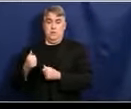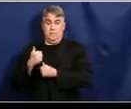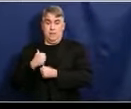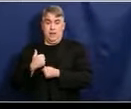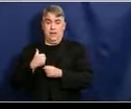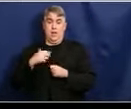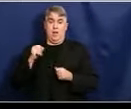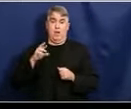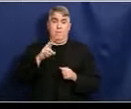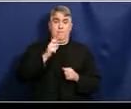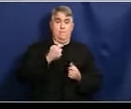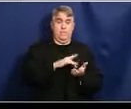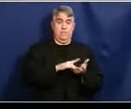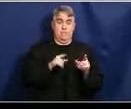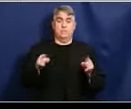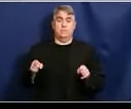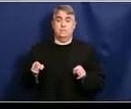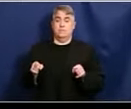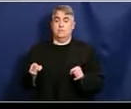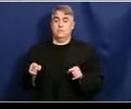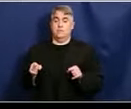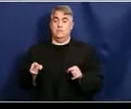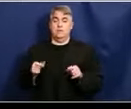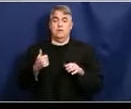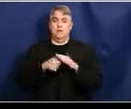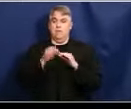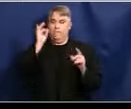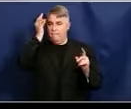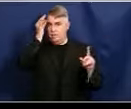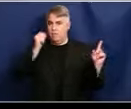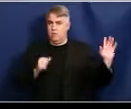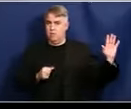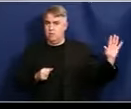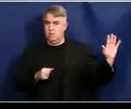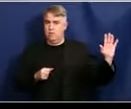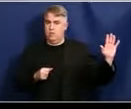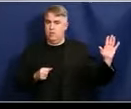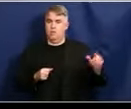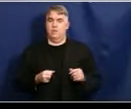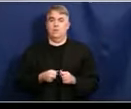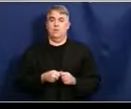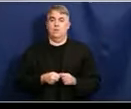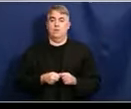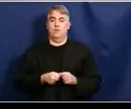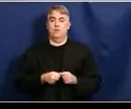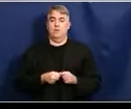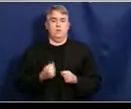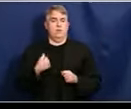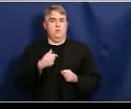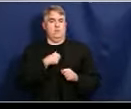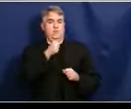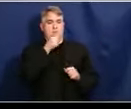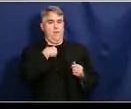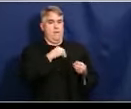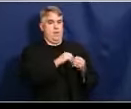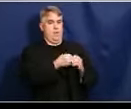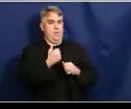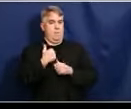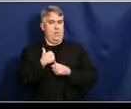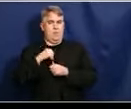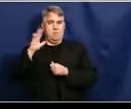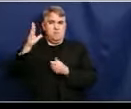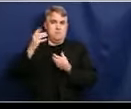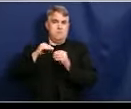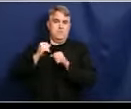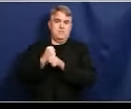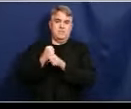the vaccination numbers from Military and Veterans Administration, but when we talk about pharmacies, there are really 3